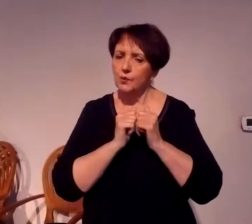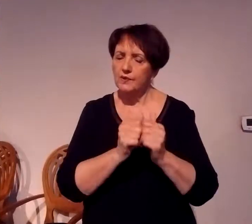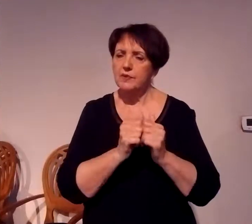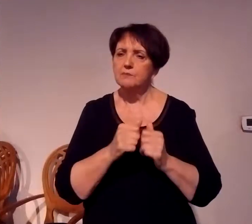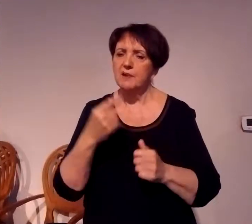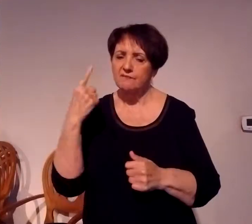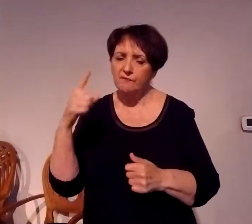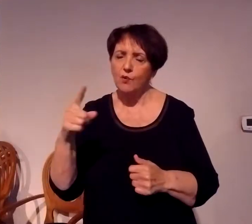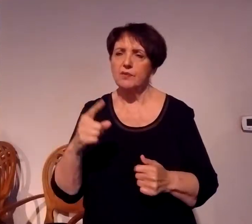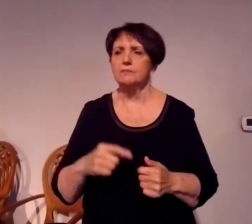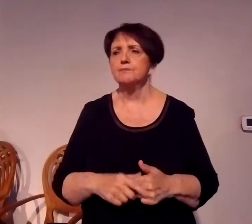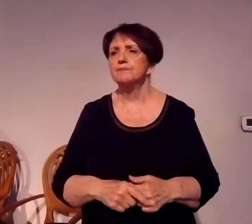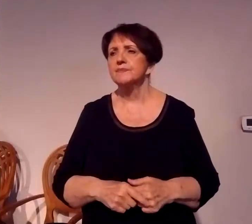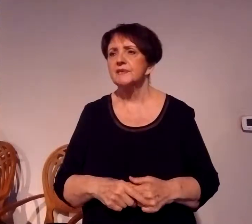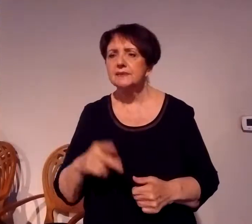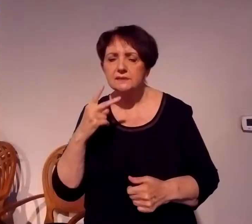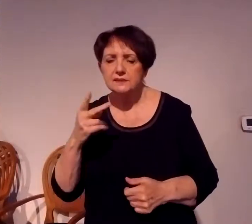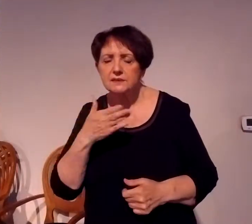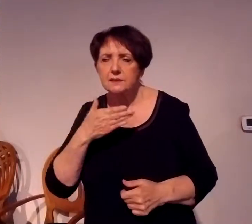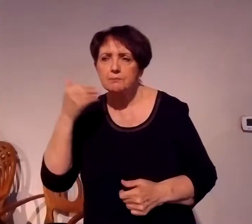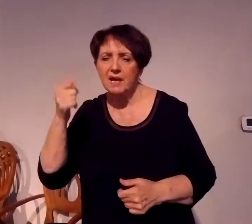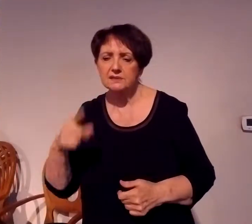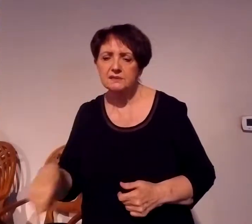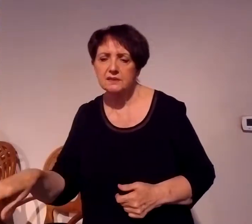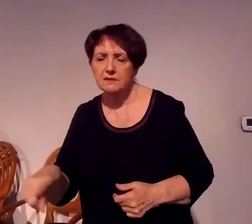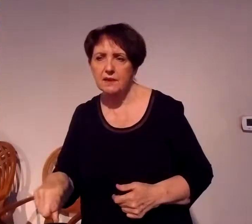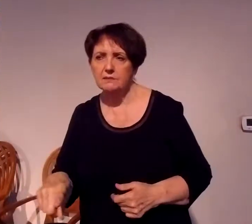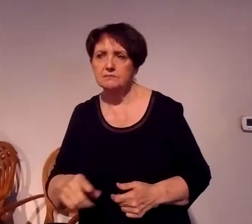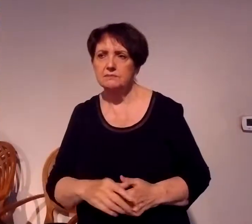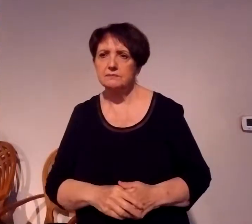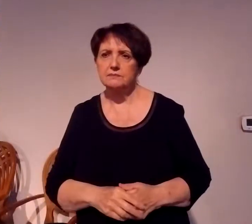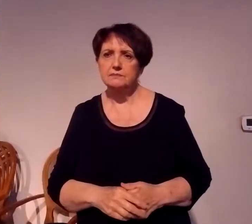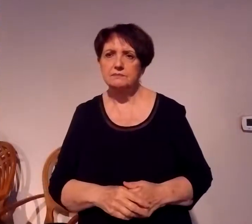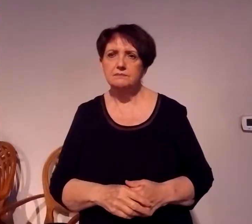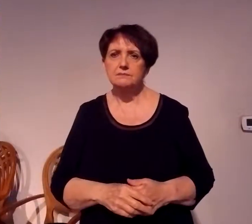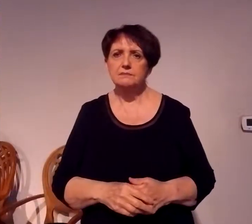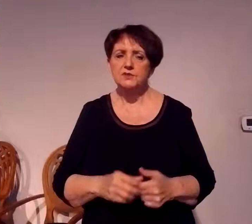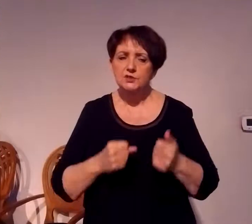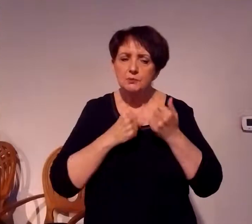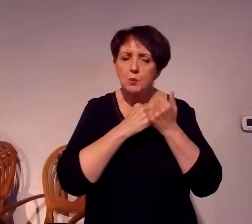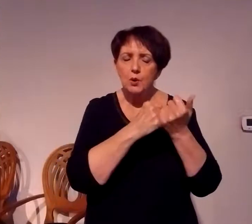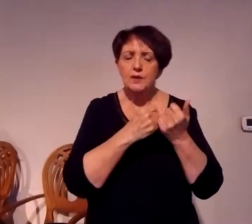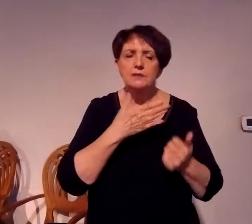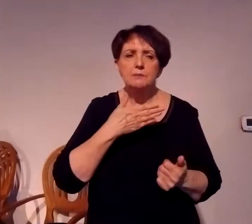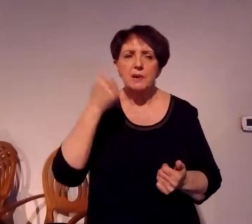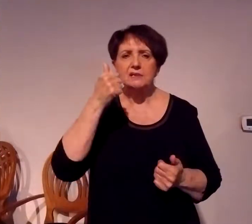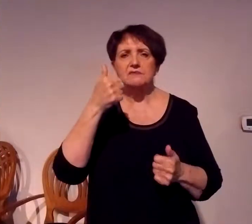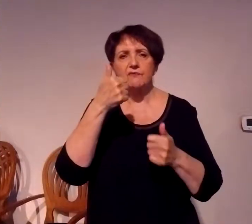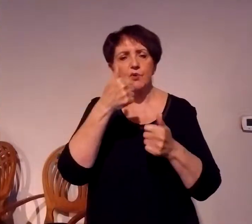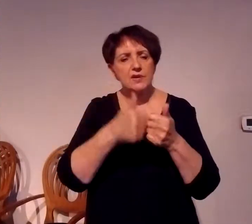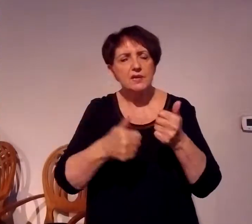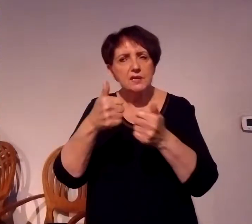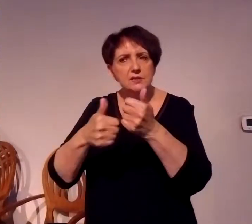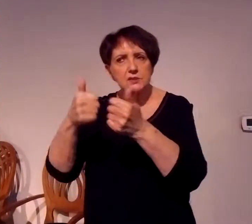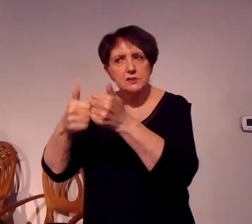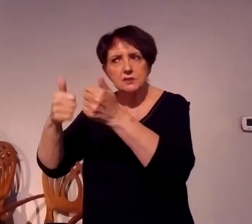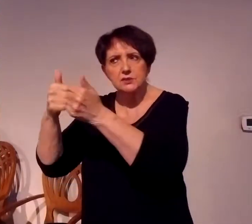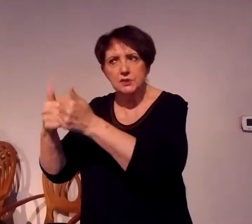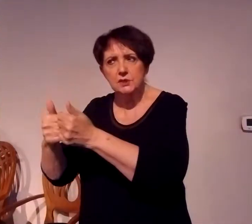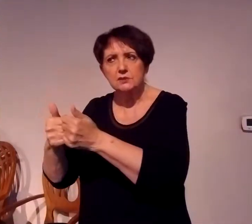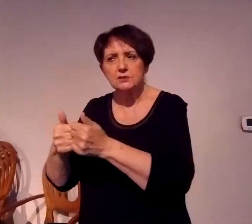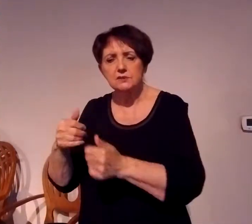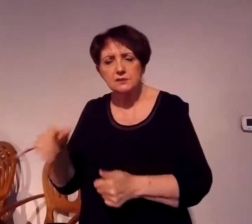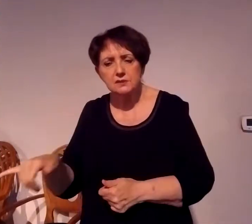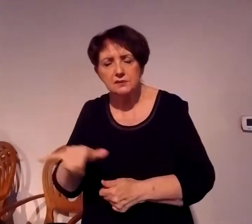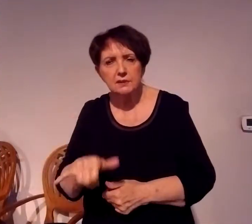seeing the best in them, standing for the best for each person, just as I want